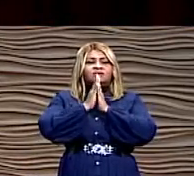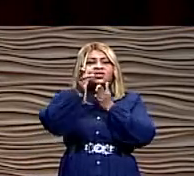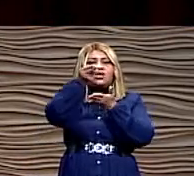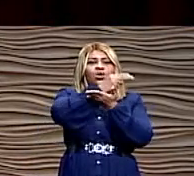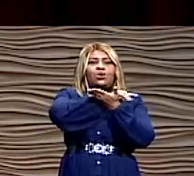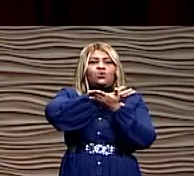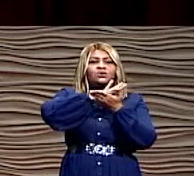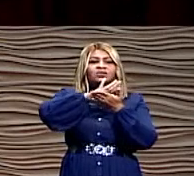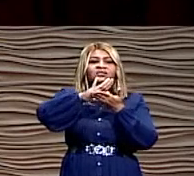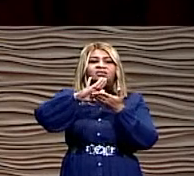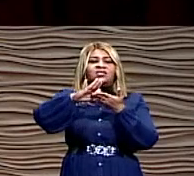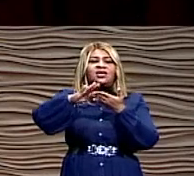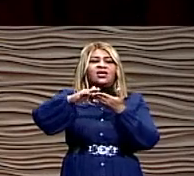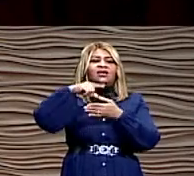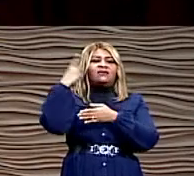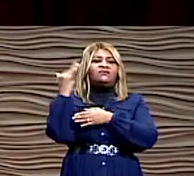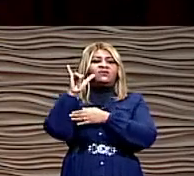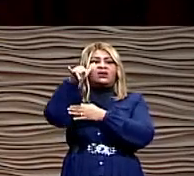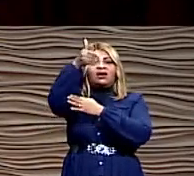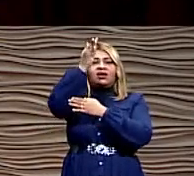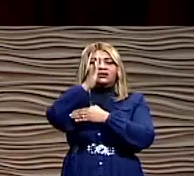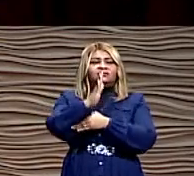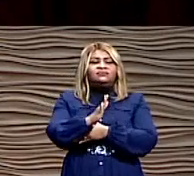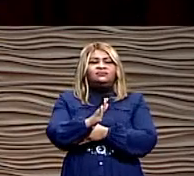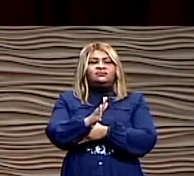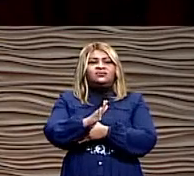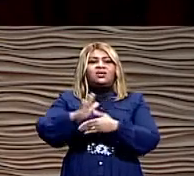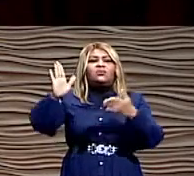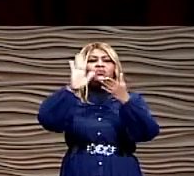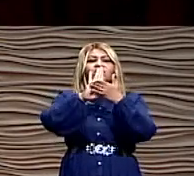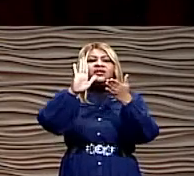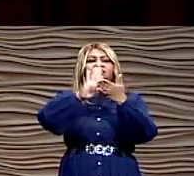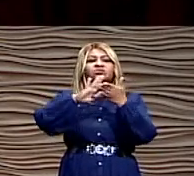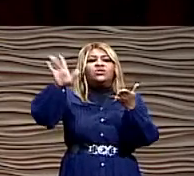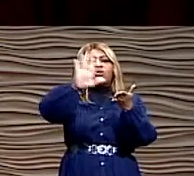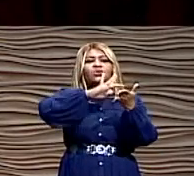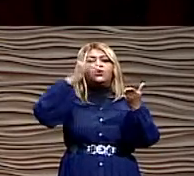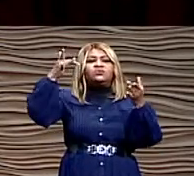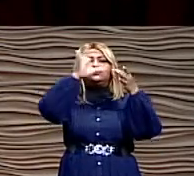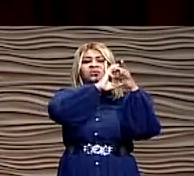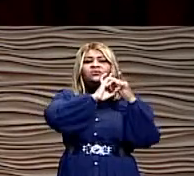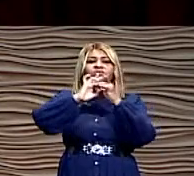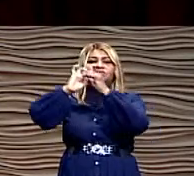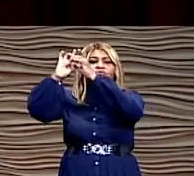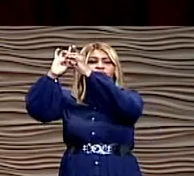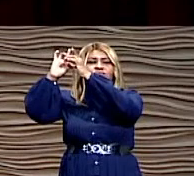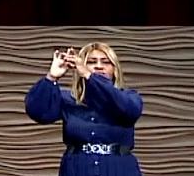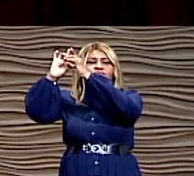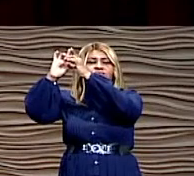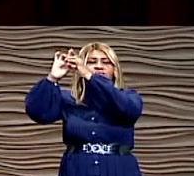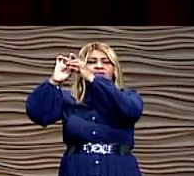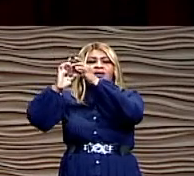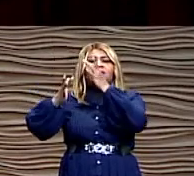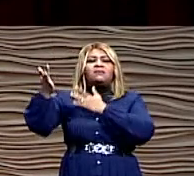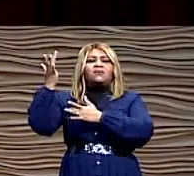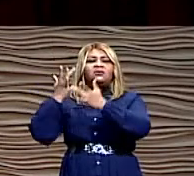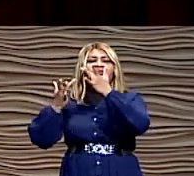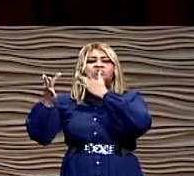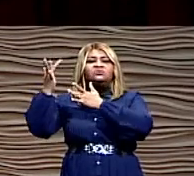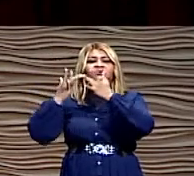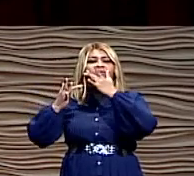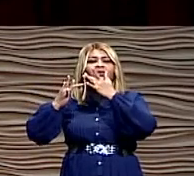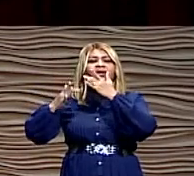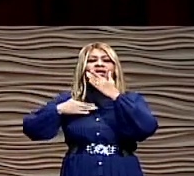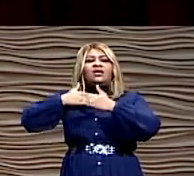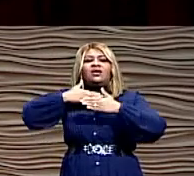Holy and eternal God, praise and glory belong to you. Be merciful and gracious